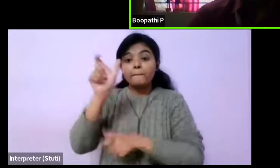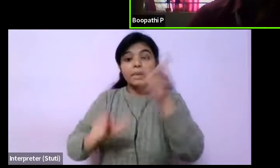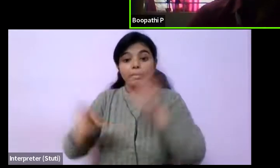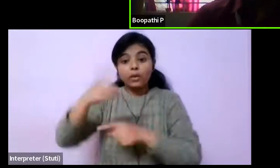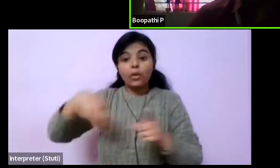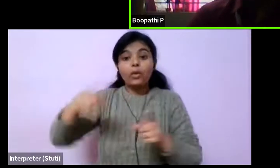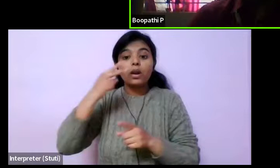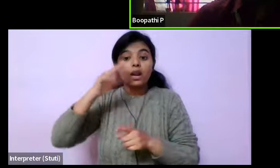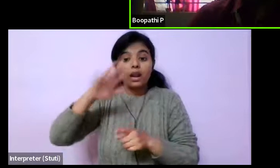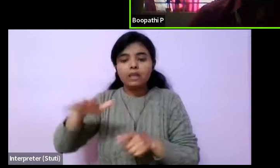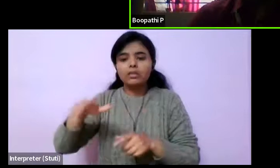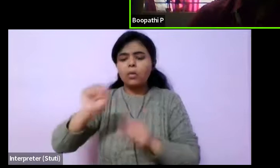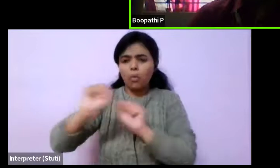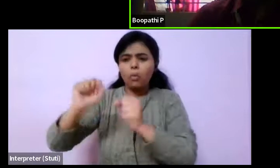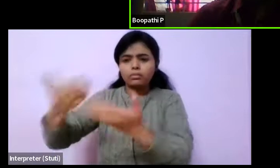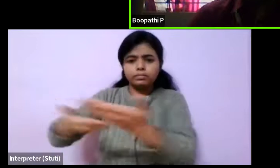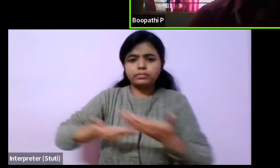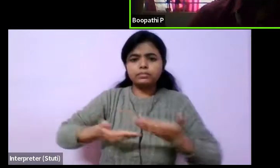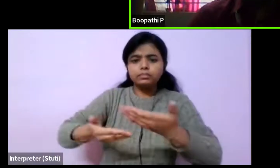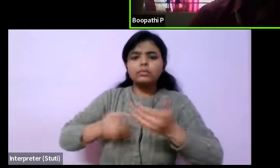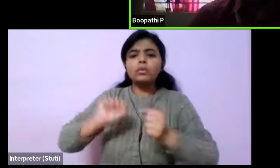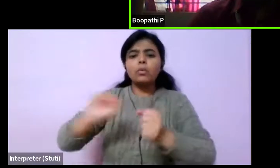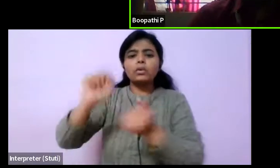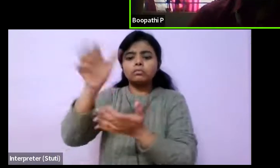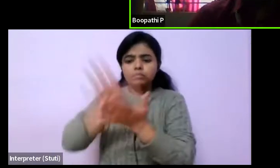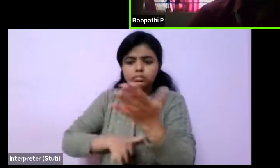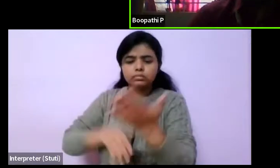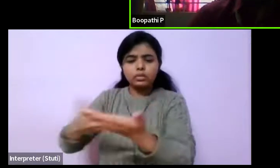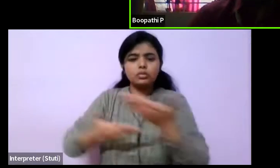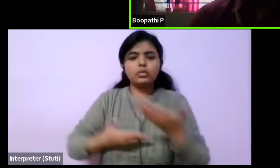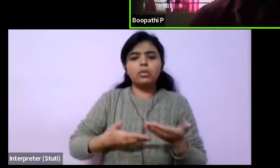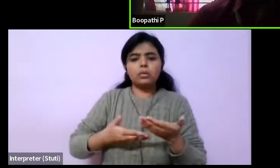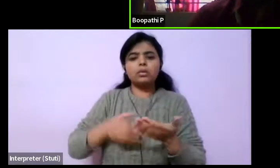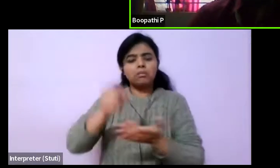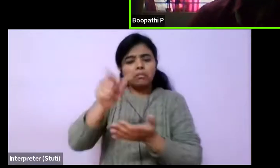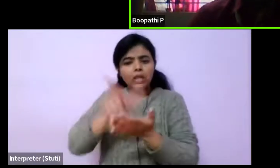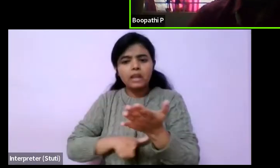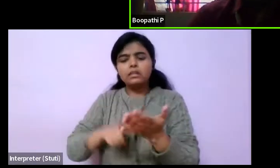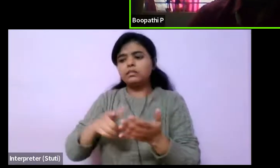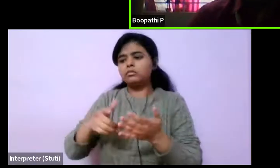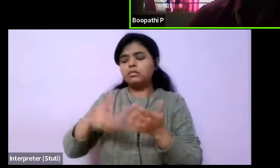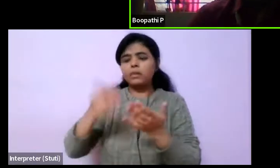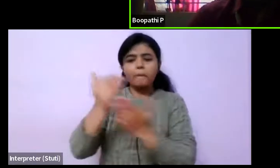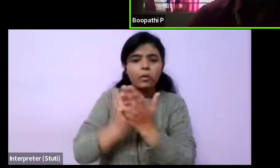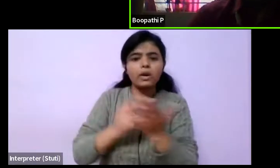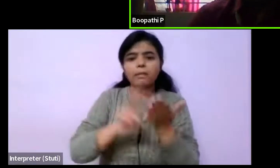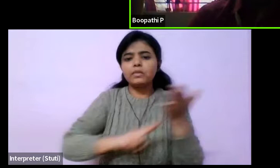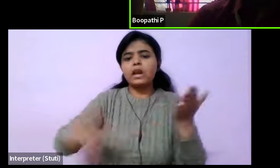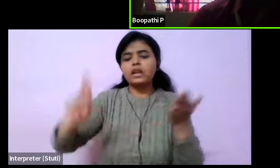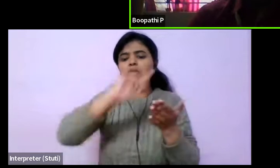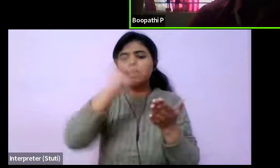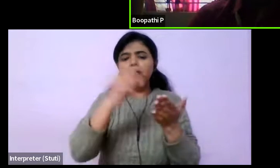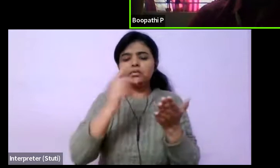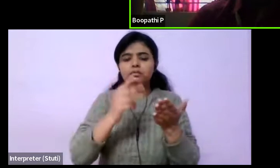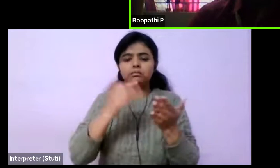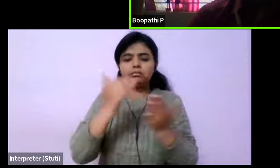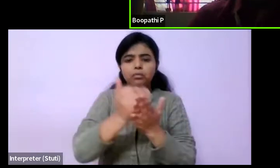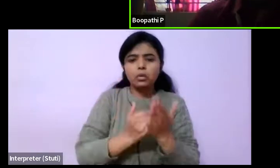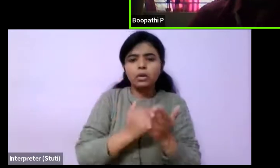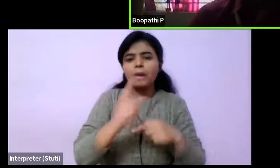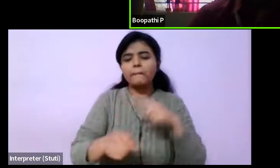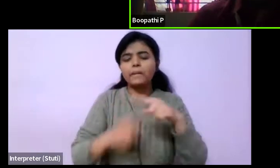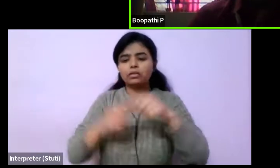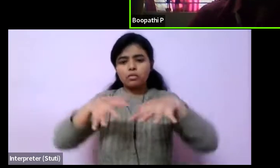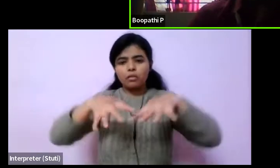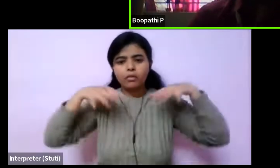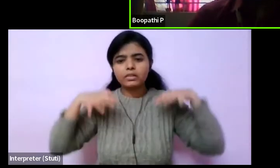They asked them to present it in the their annual day program. They had a national conference in that as part of their